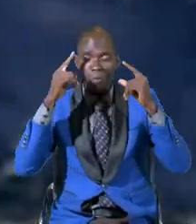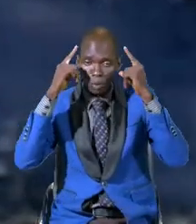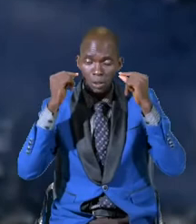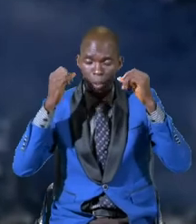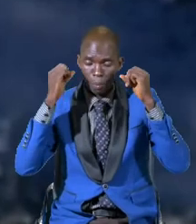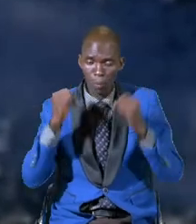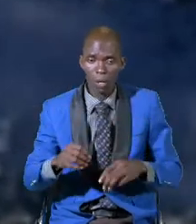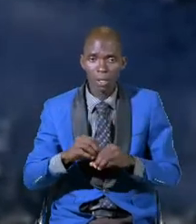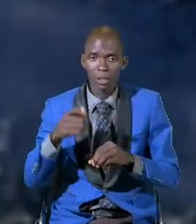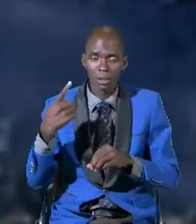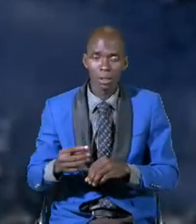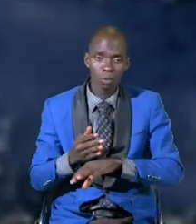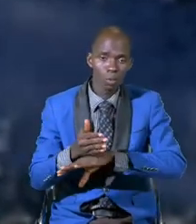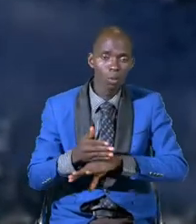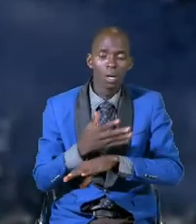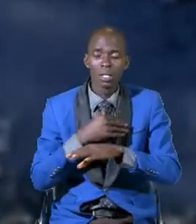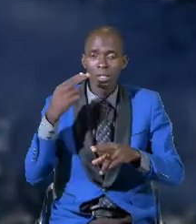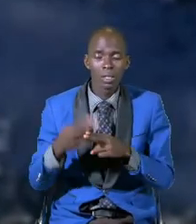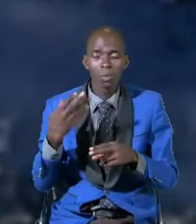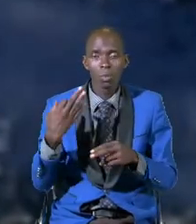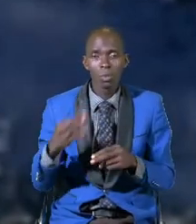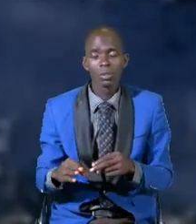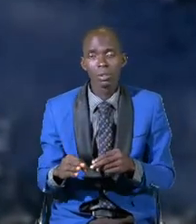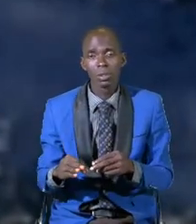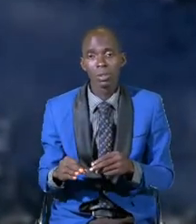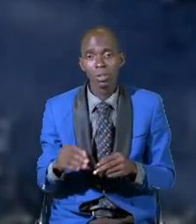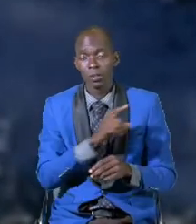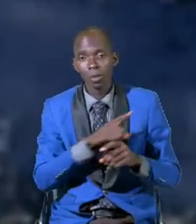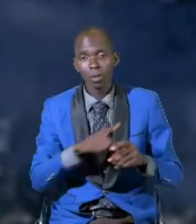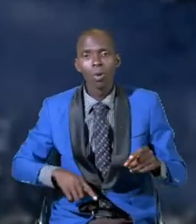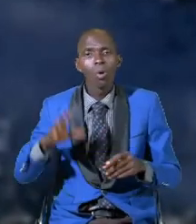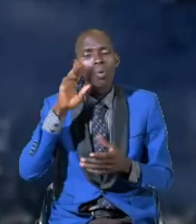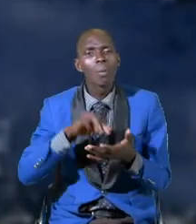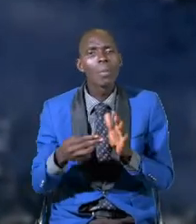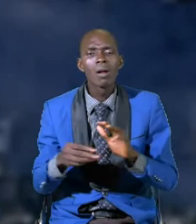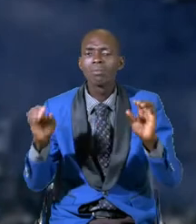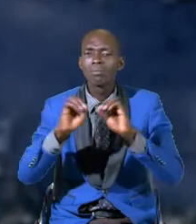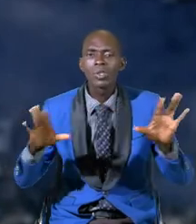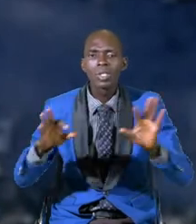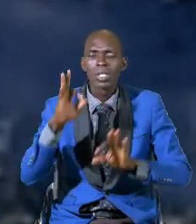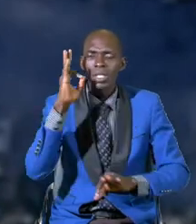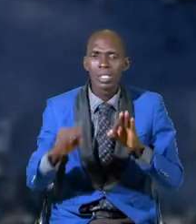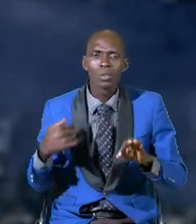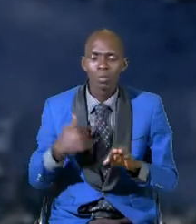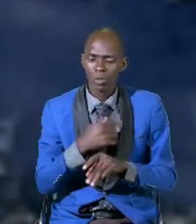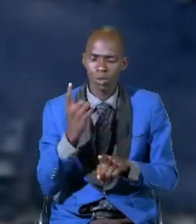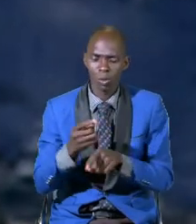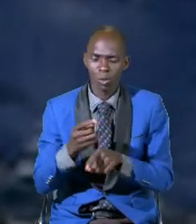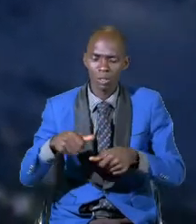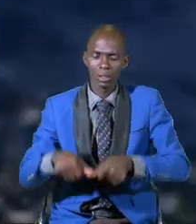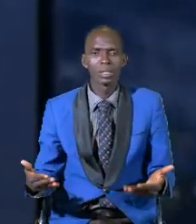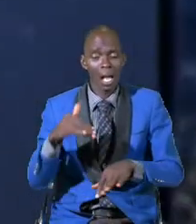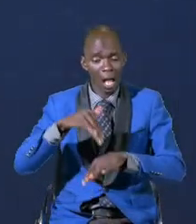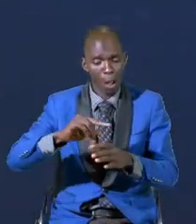power in the name will mean nothing if you don't take action. Let us go up at once. At